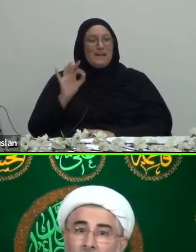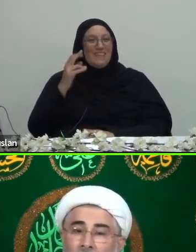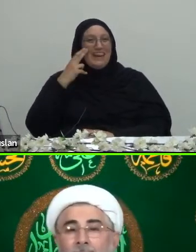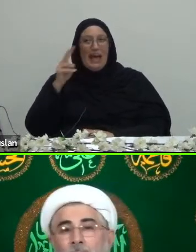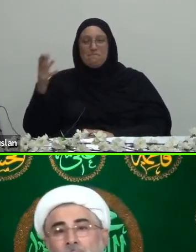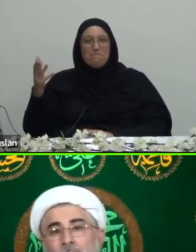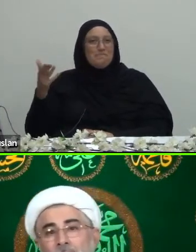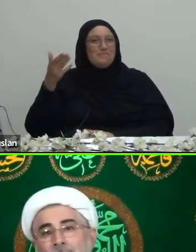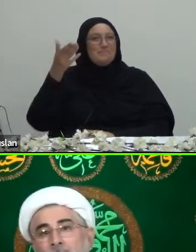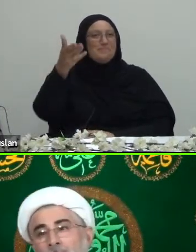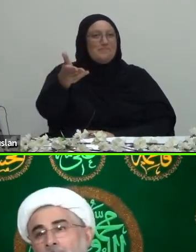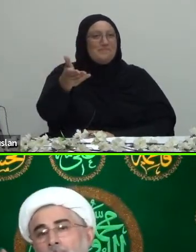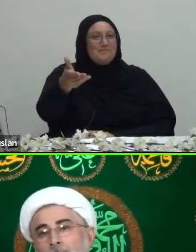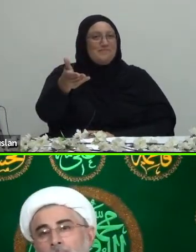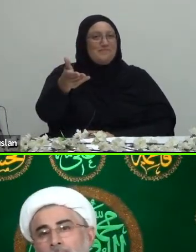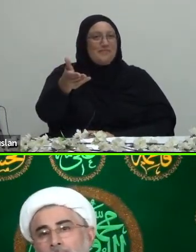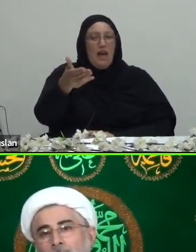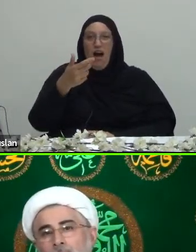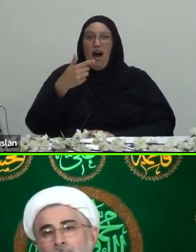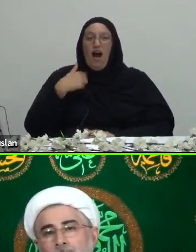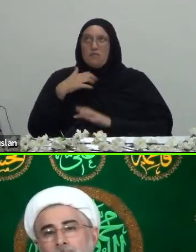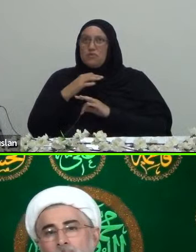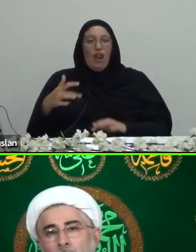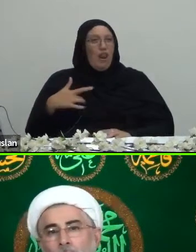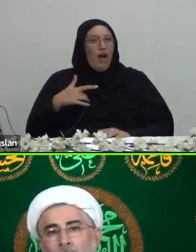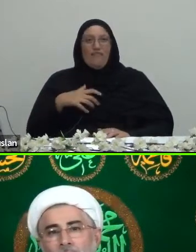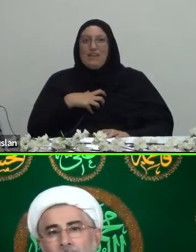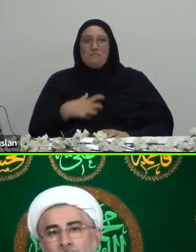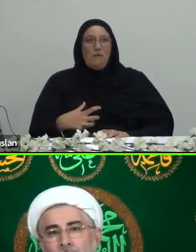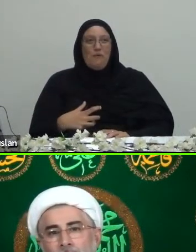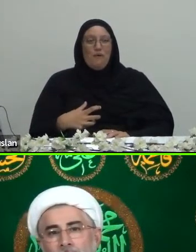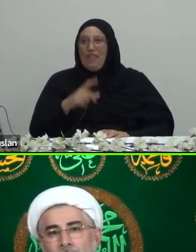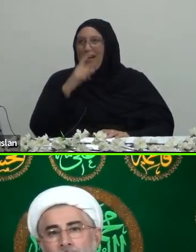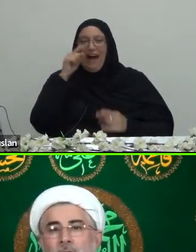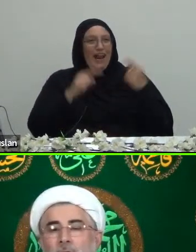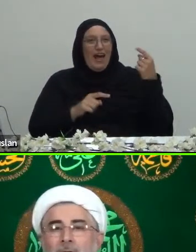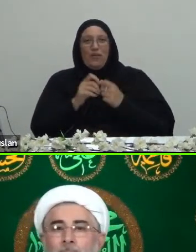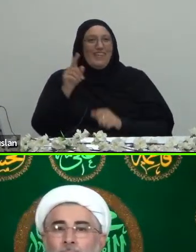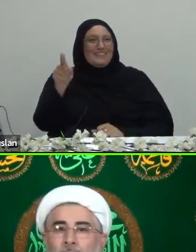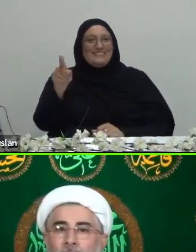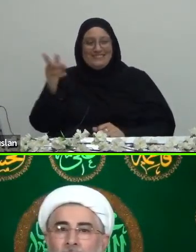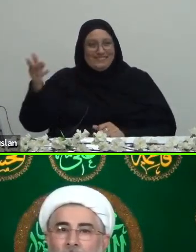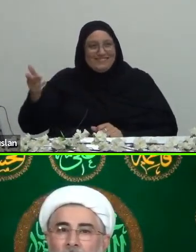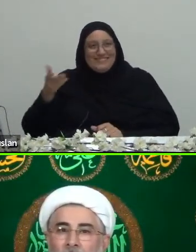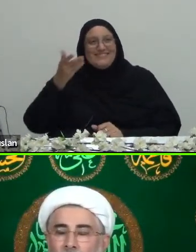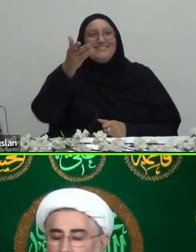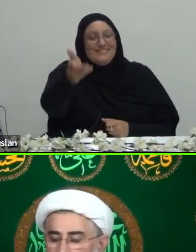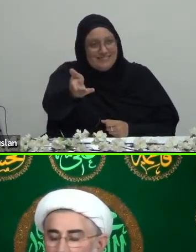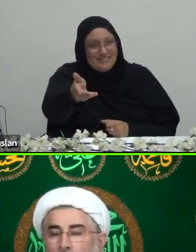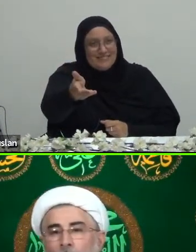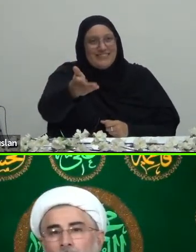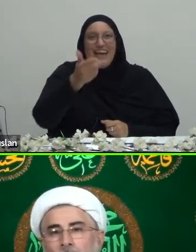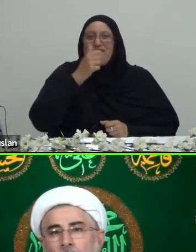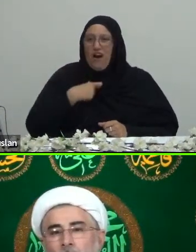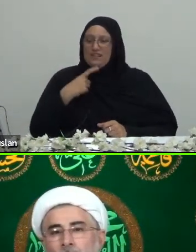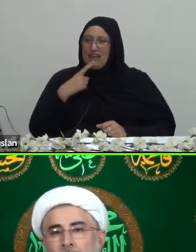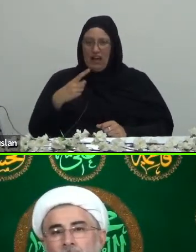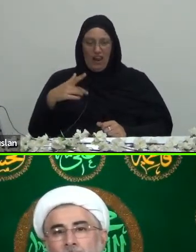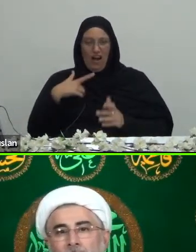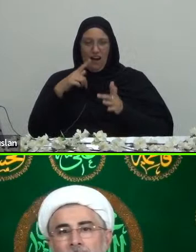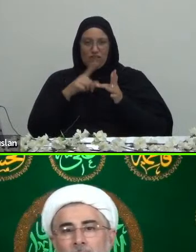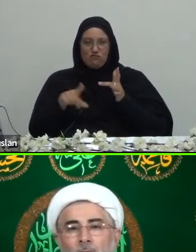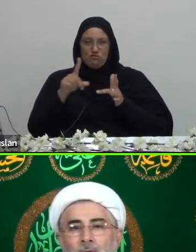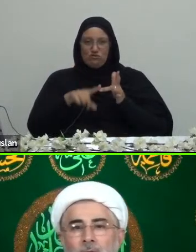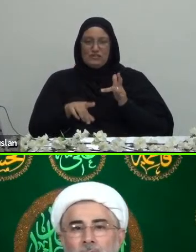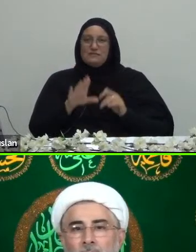will to say that mom, husband, wife, son, when I appointed you as a beneficiary, once you receive